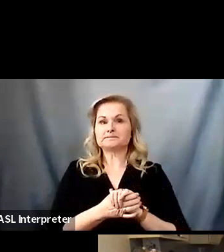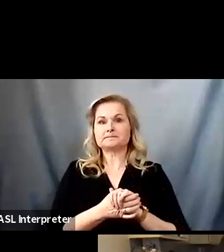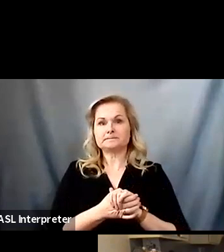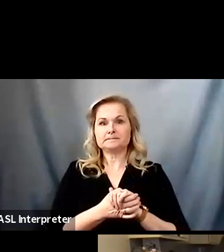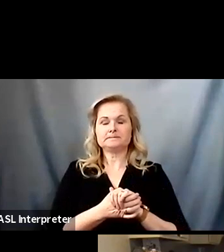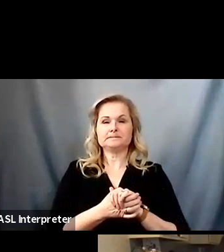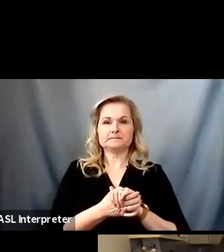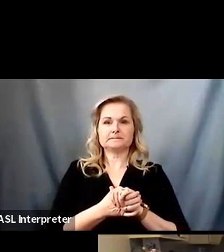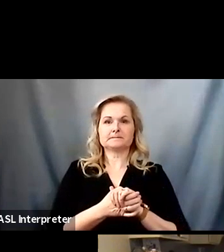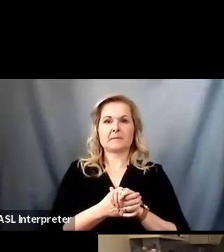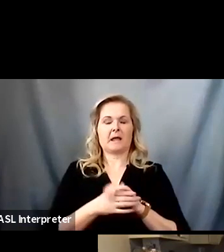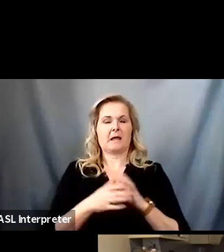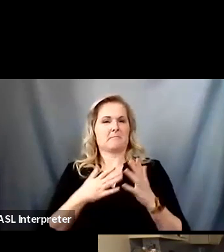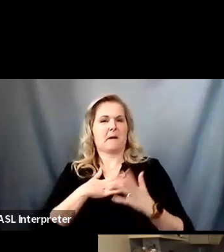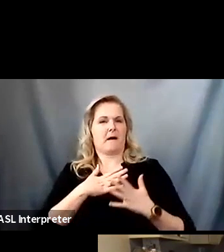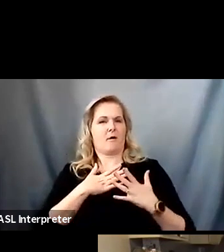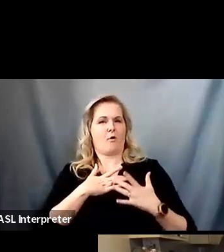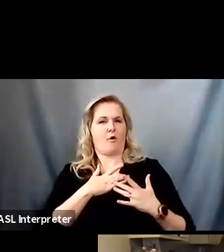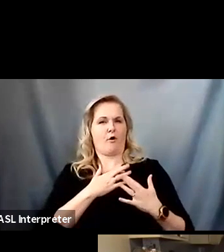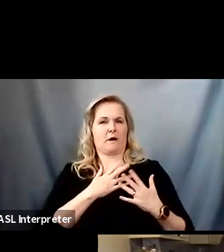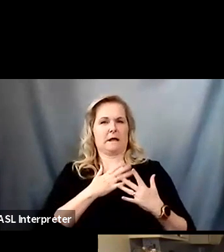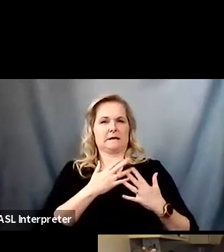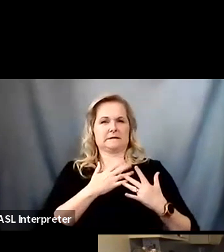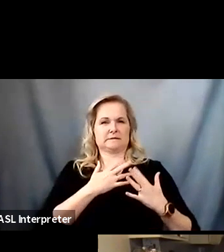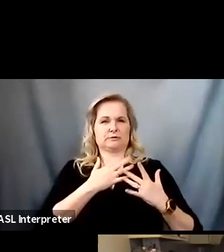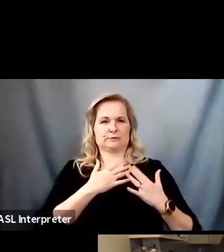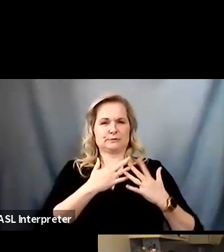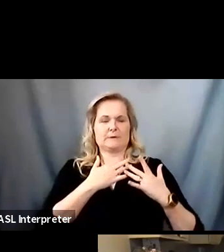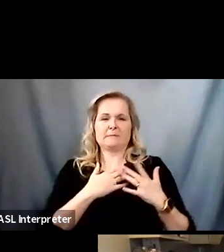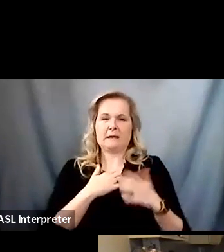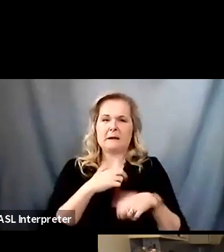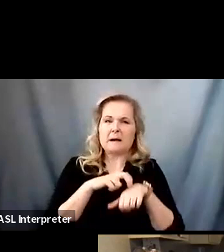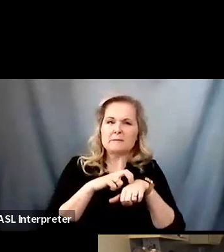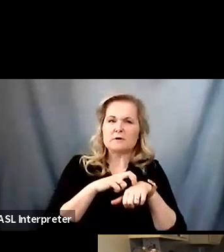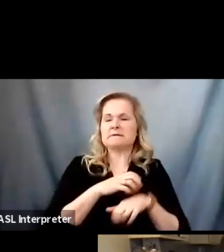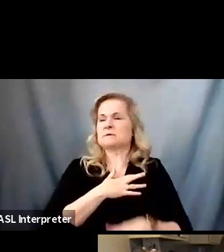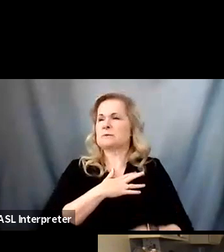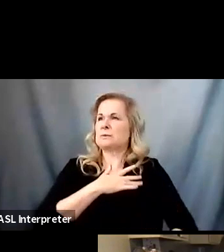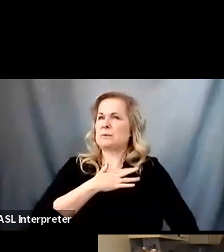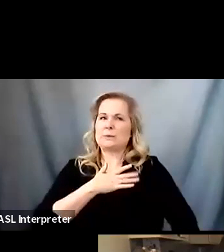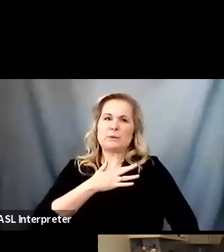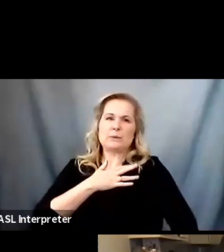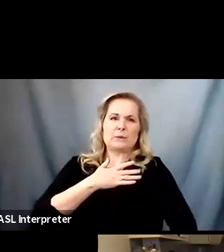I feel my heart is very fluttery. Again, I think I'm also nervous and just feeling,